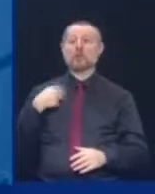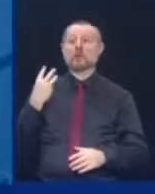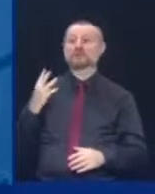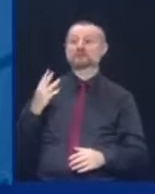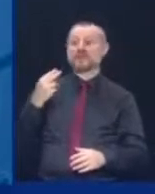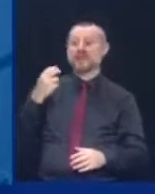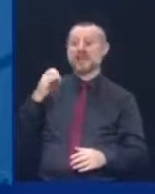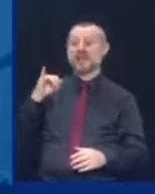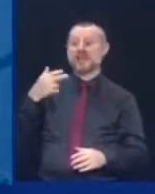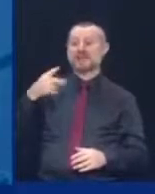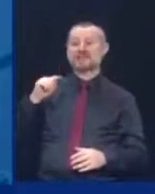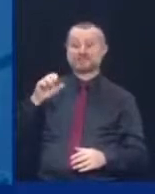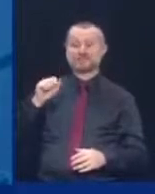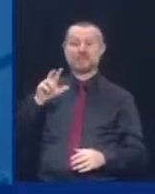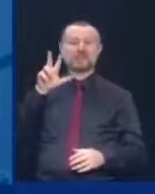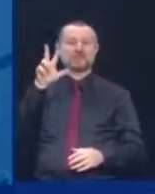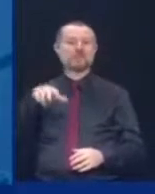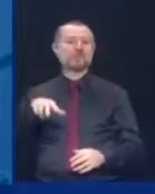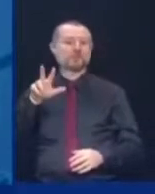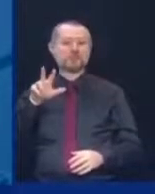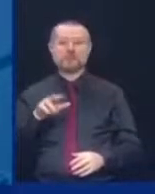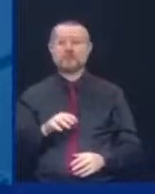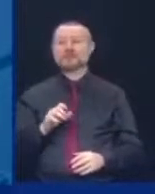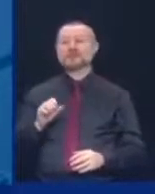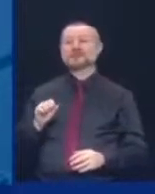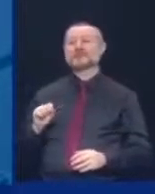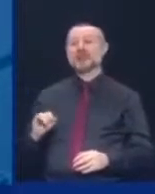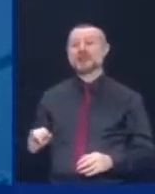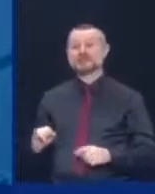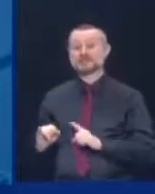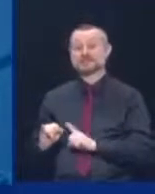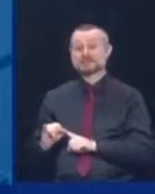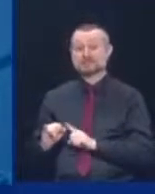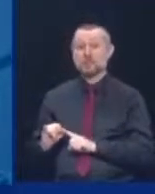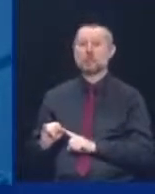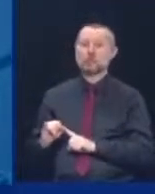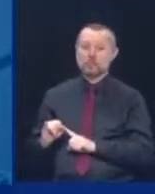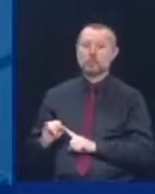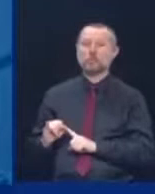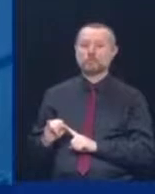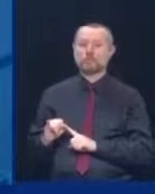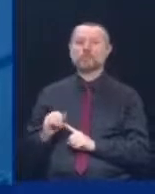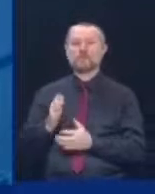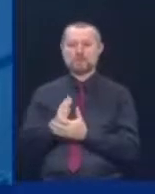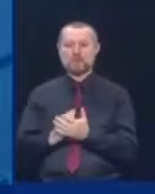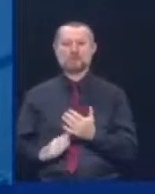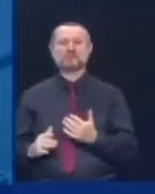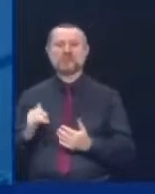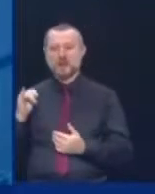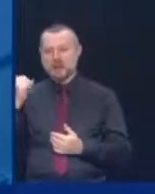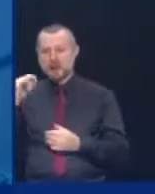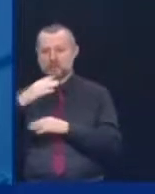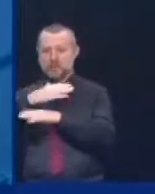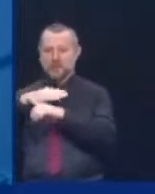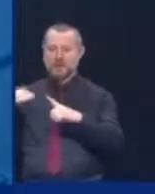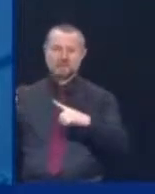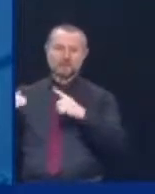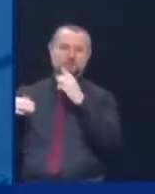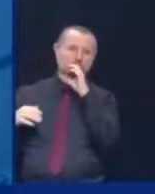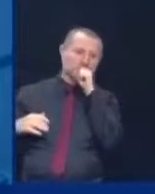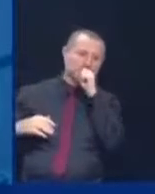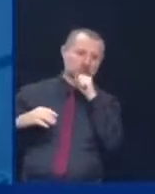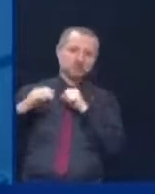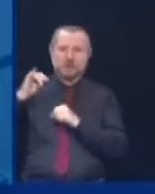3.3. Staten Island, part is a yellow zone, part is an orange zone.